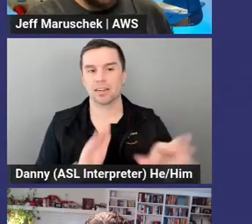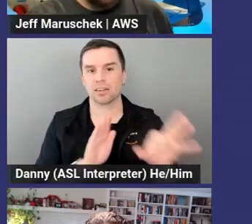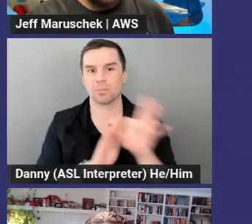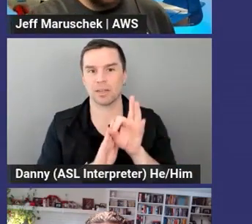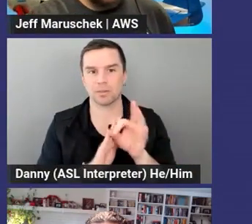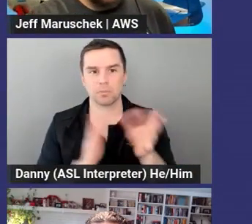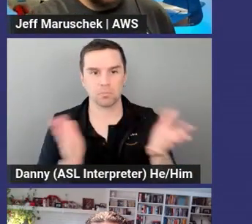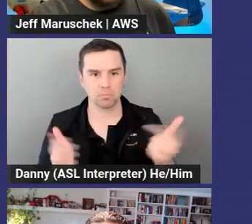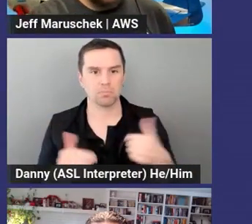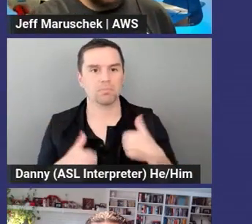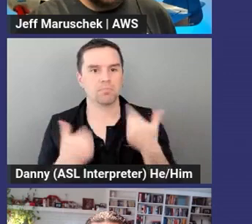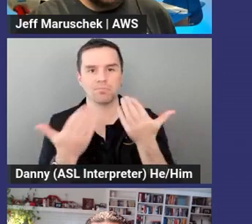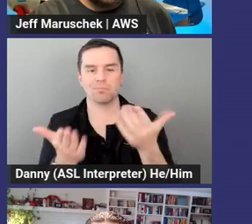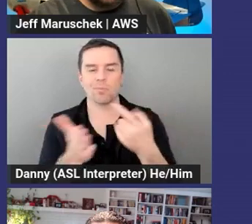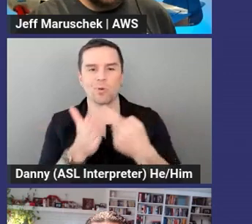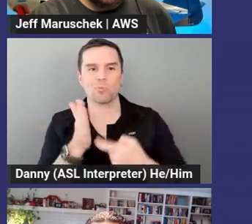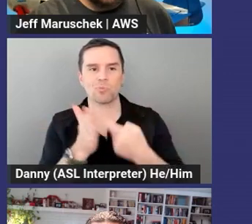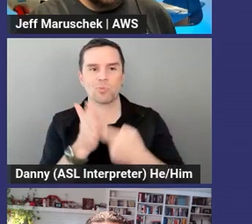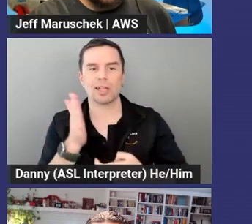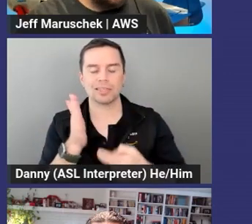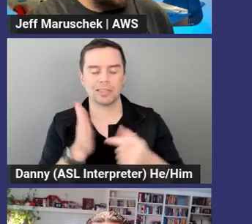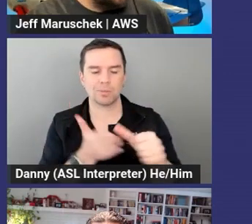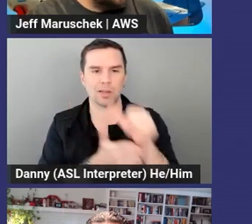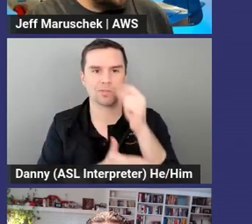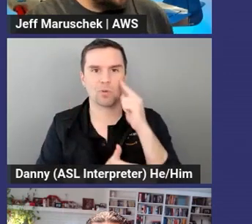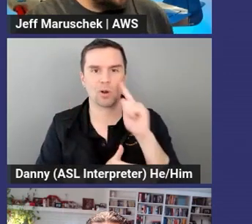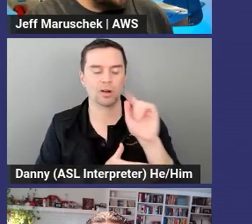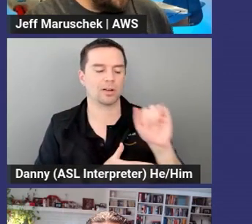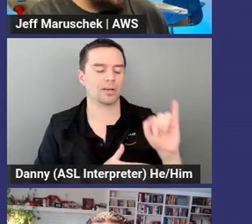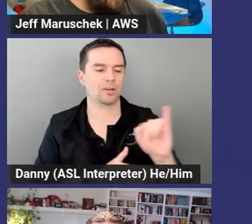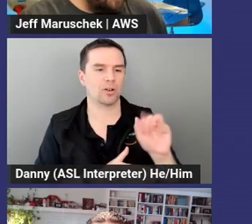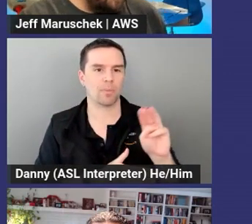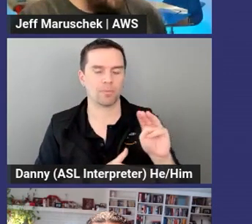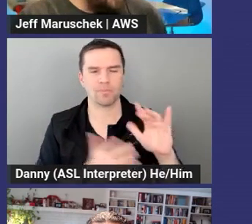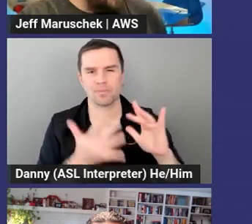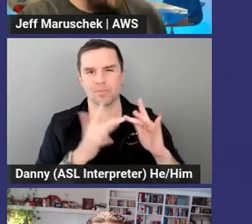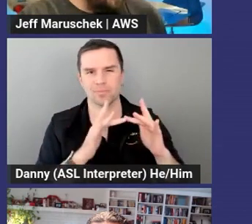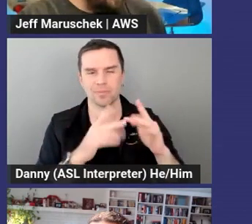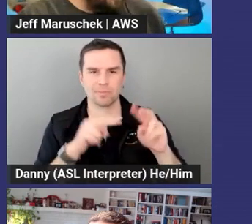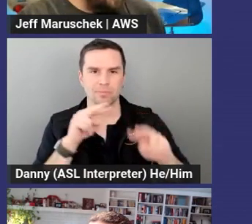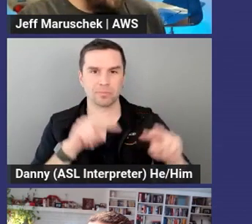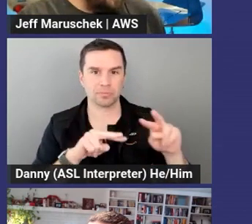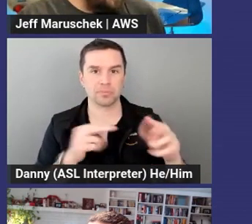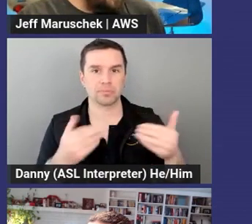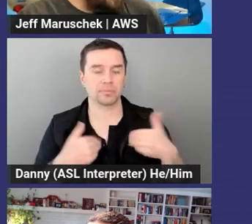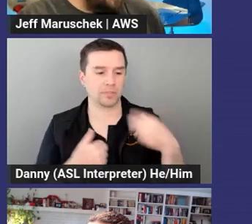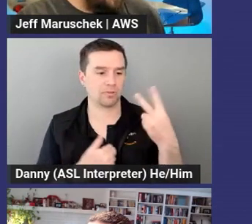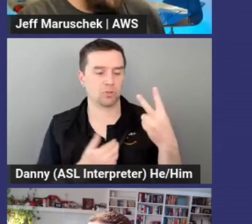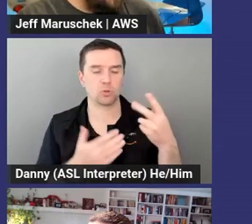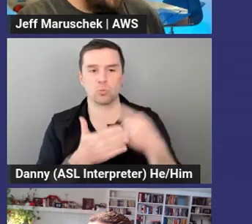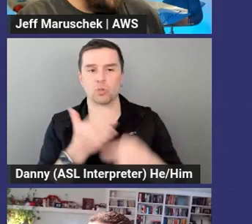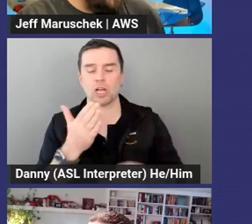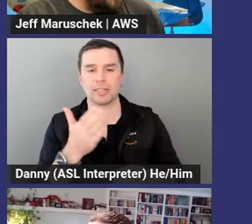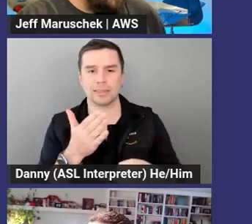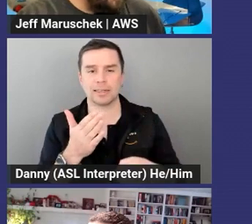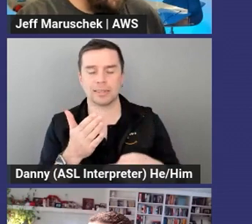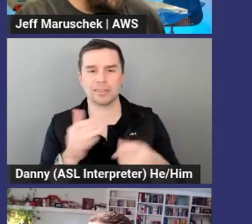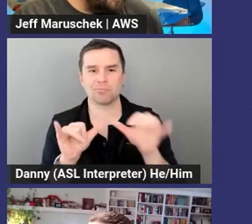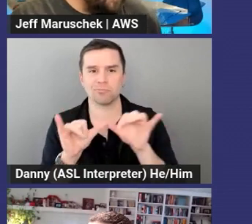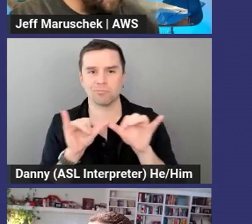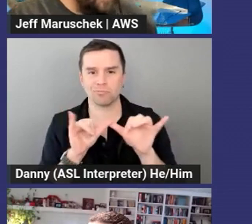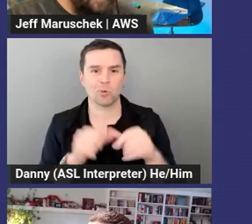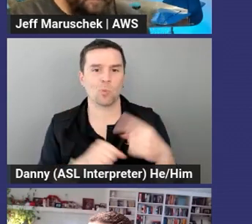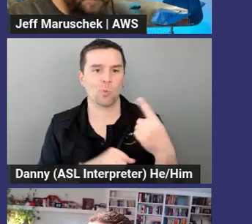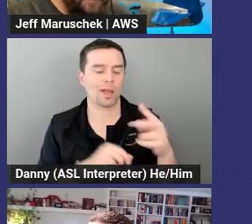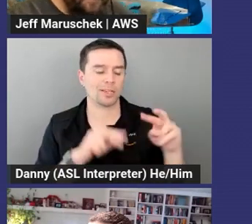the pricing page of Internet Monitor. So we have two pricing dimensions. One is monitored resource,